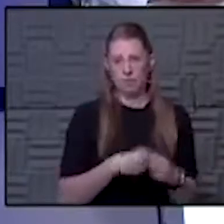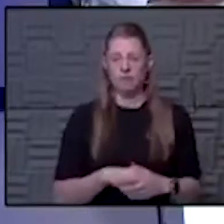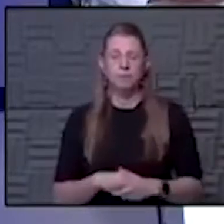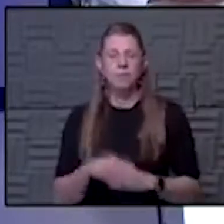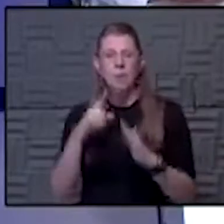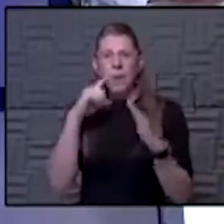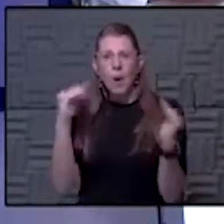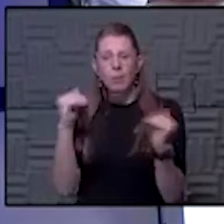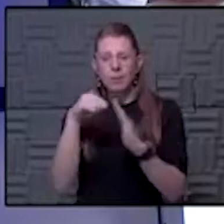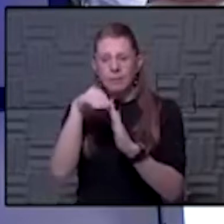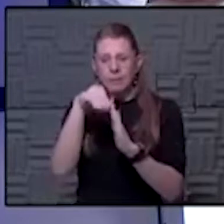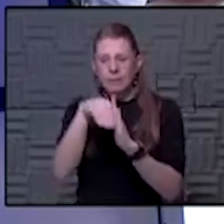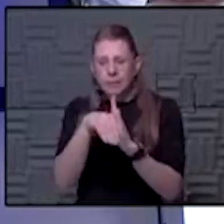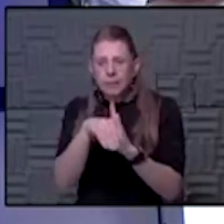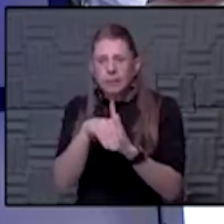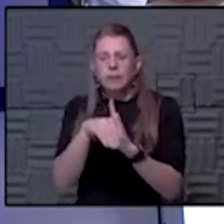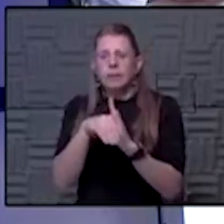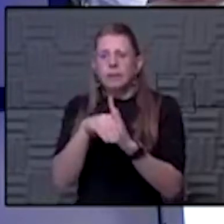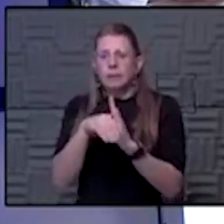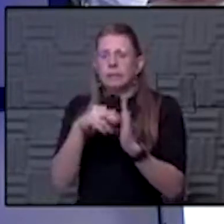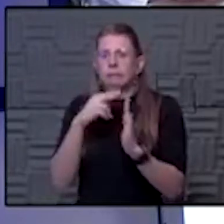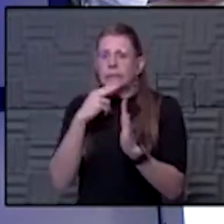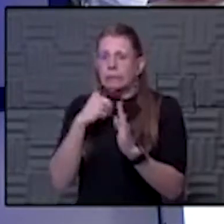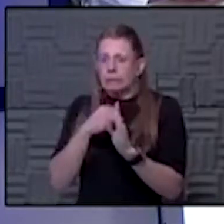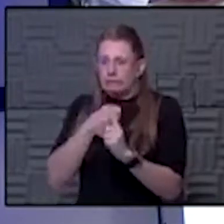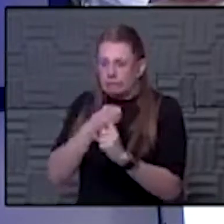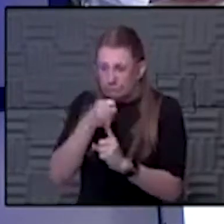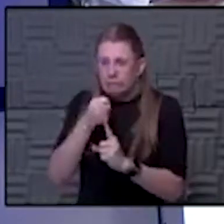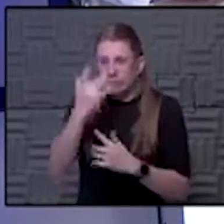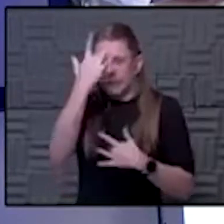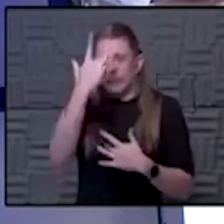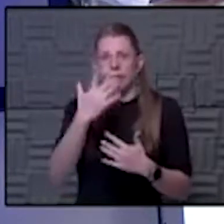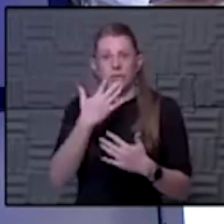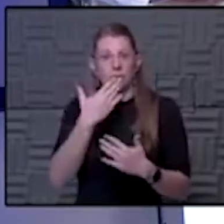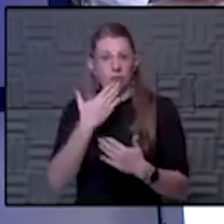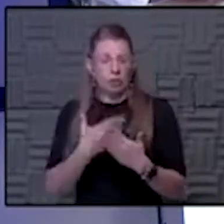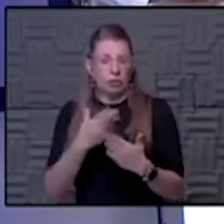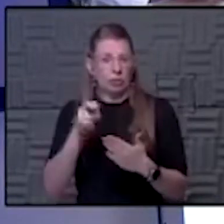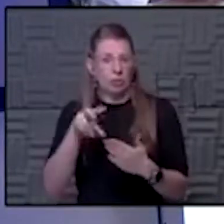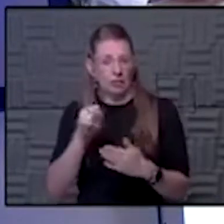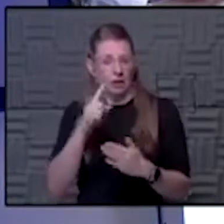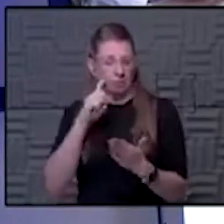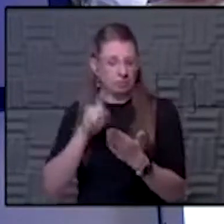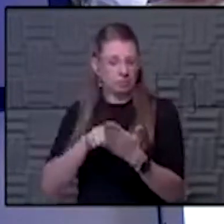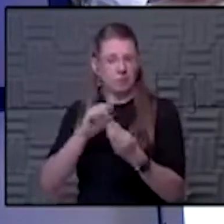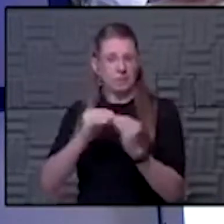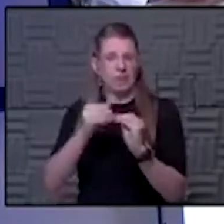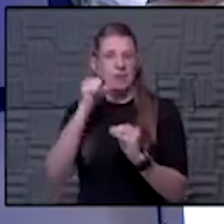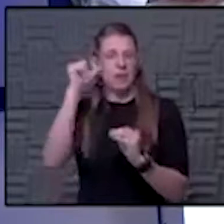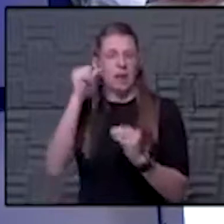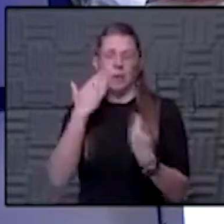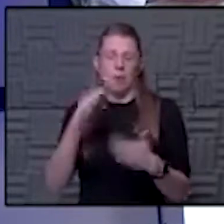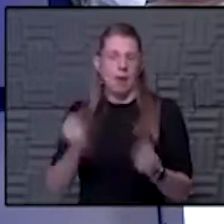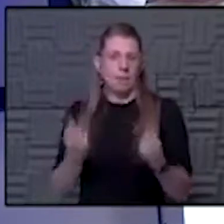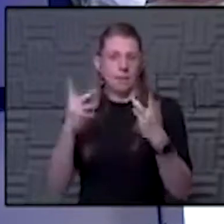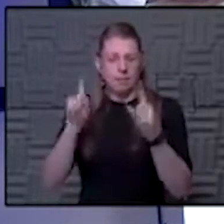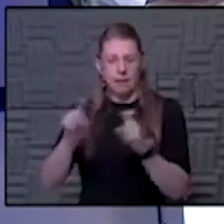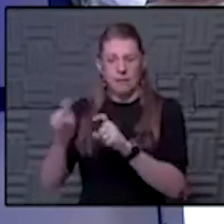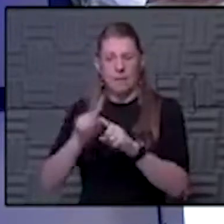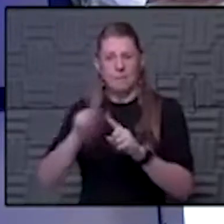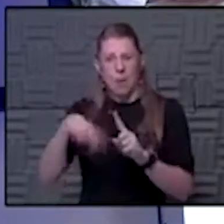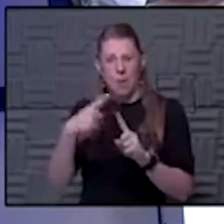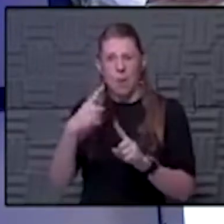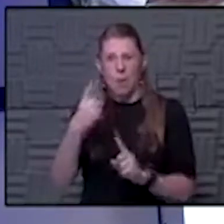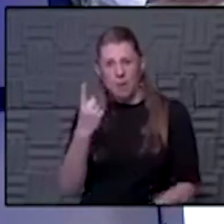that the drop in the number of acute inpatients is a good number. I saw the number in Kansas City yesterday. I don't know how many tests were done, but only 660